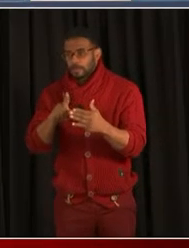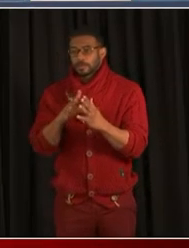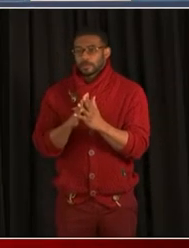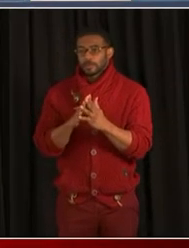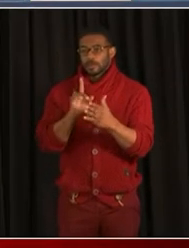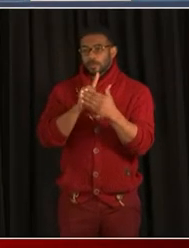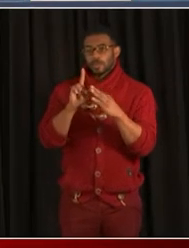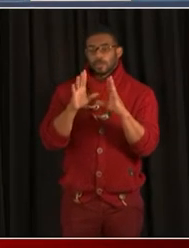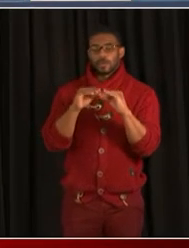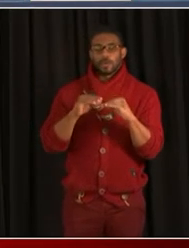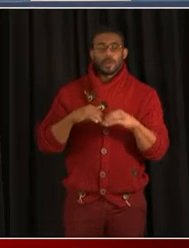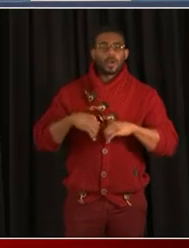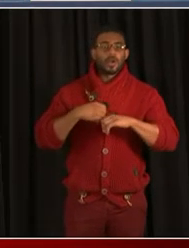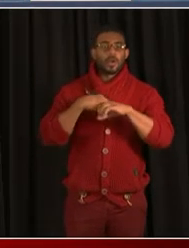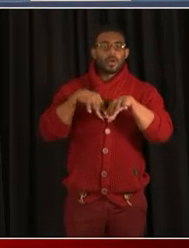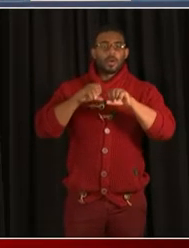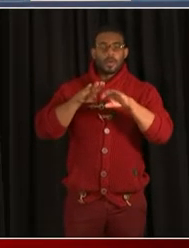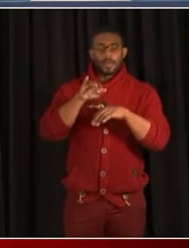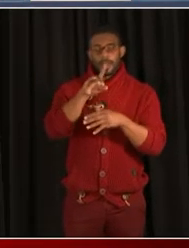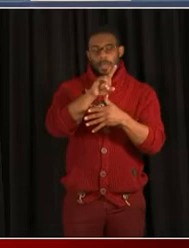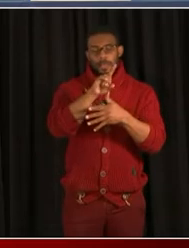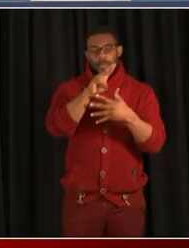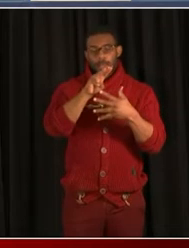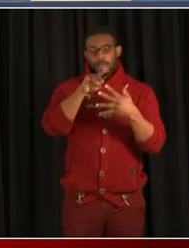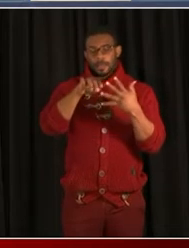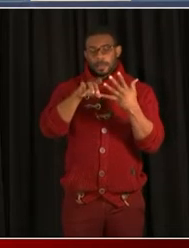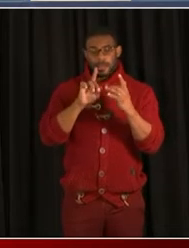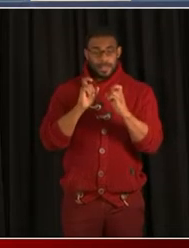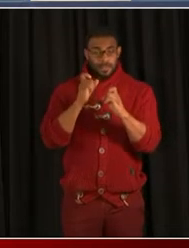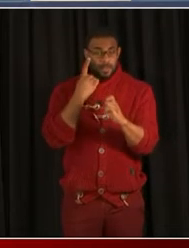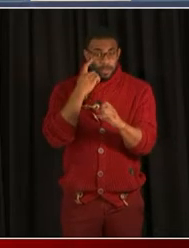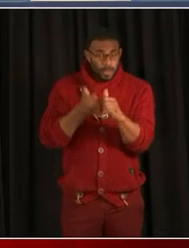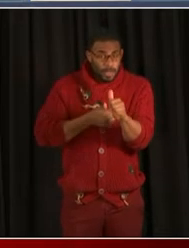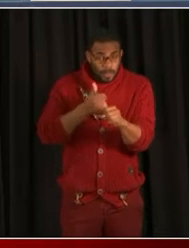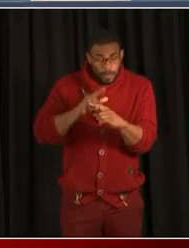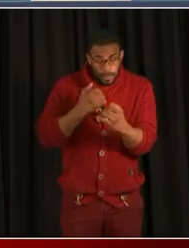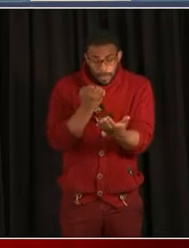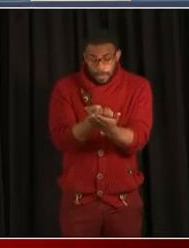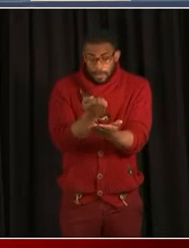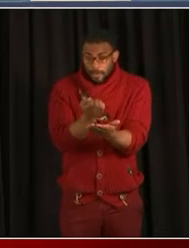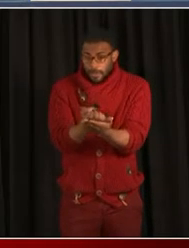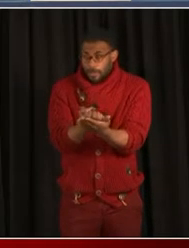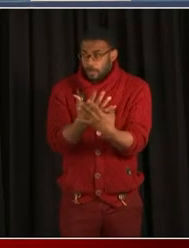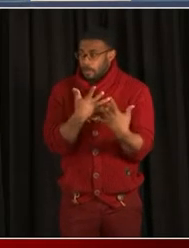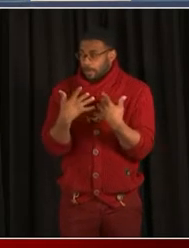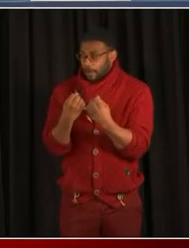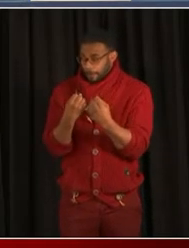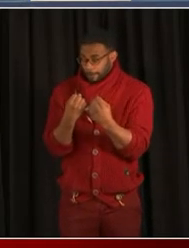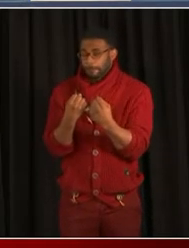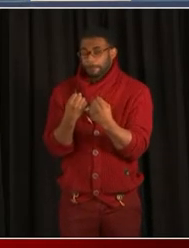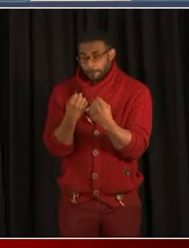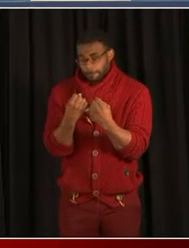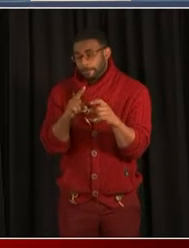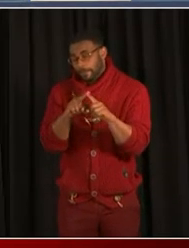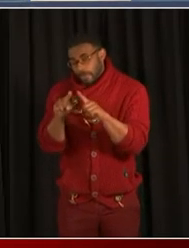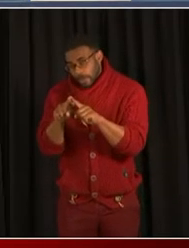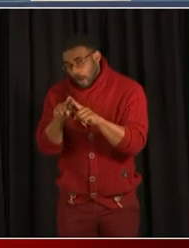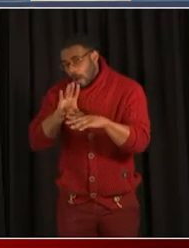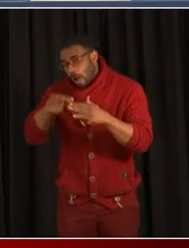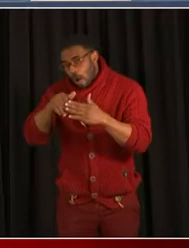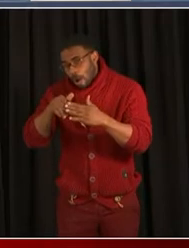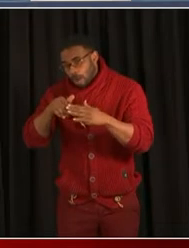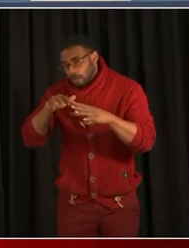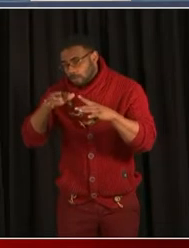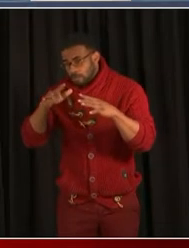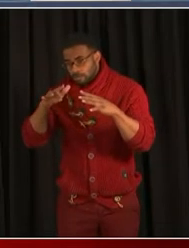weekly forum hosted by DMPED in order to give you the latest updates about our economic recovery and